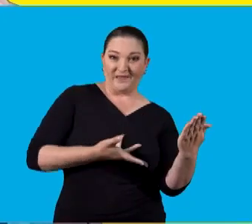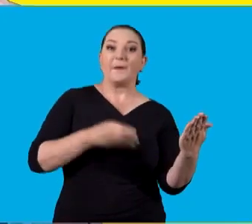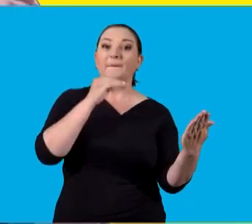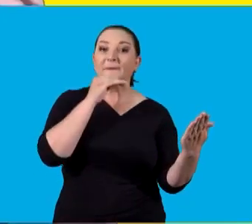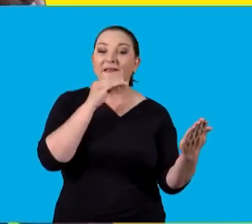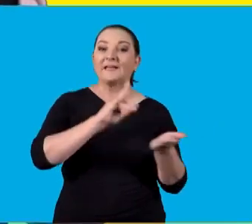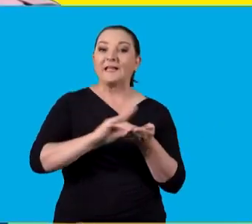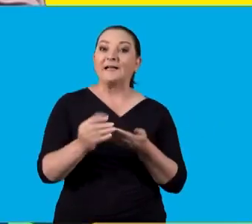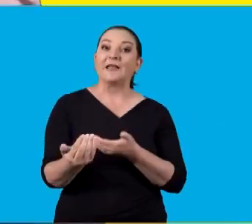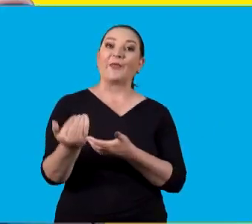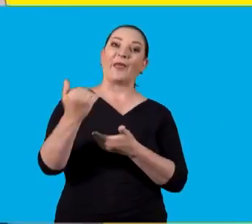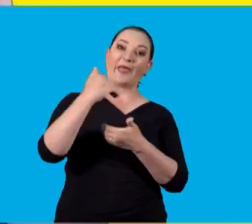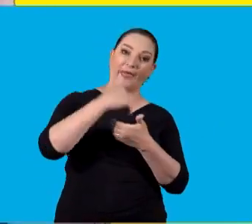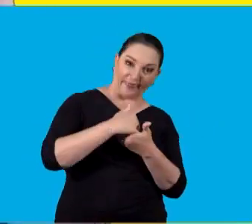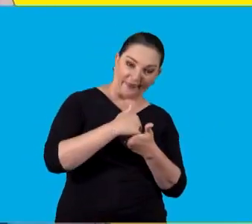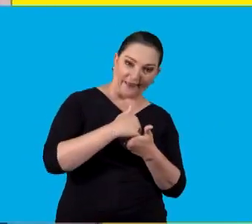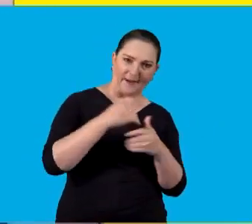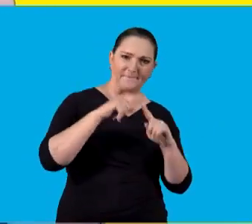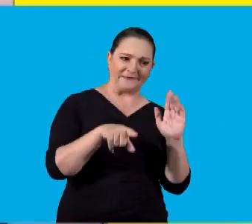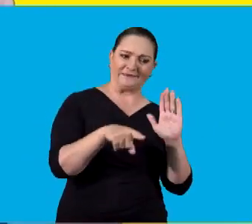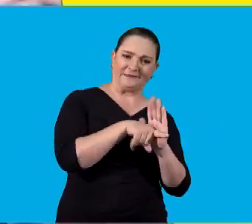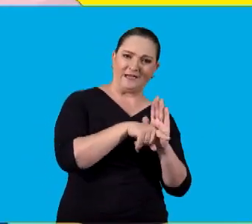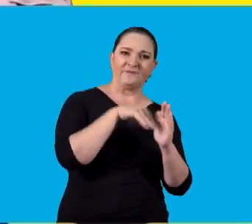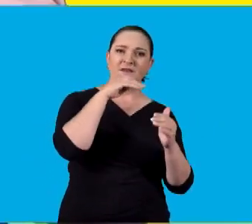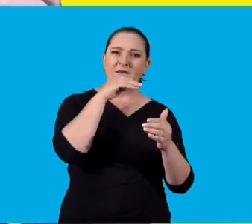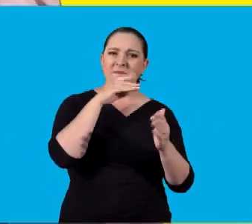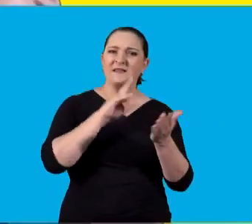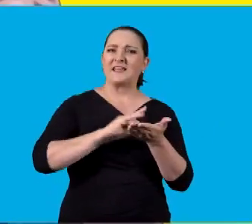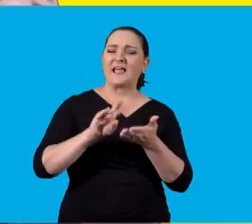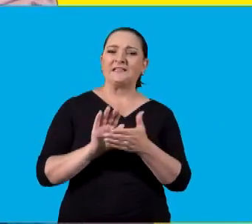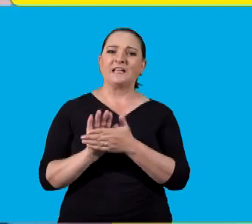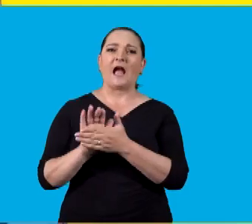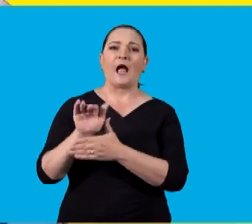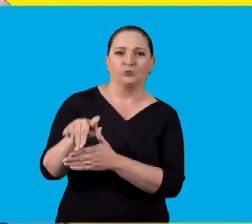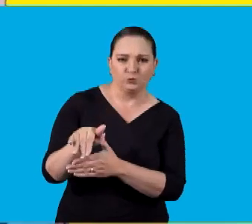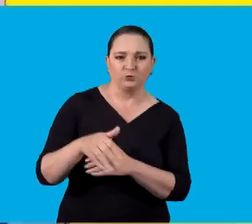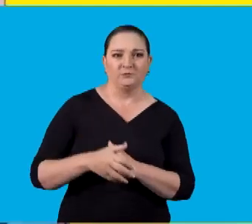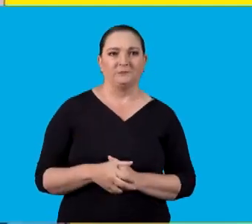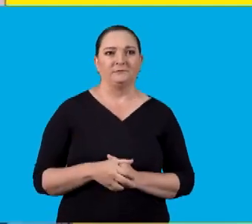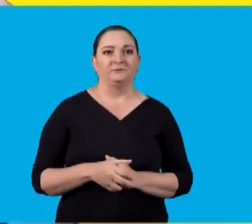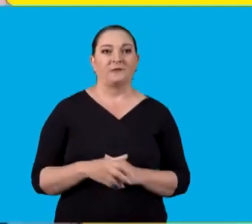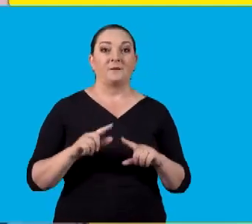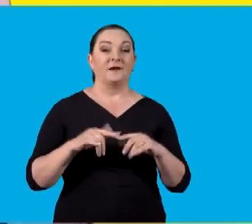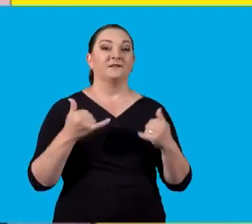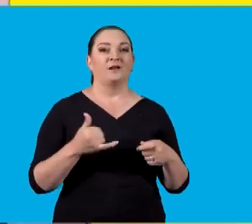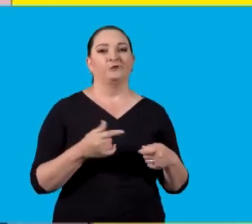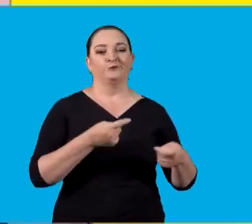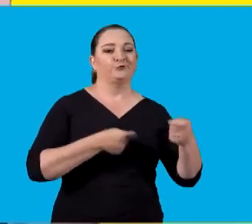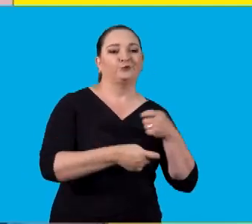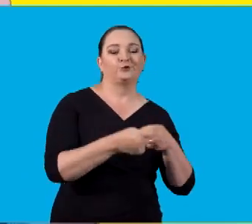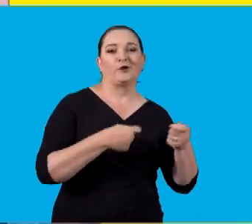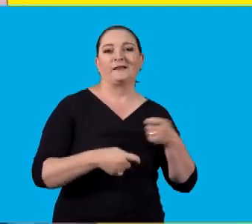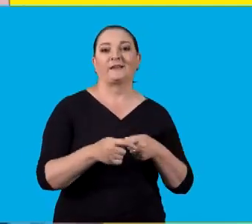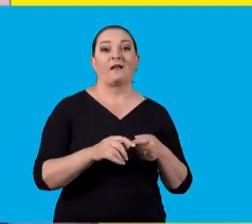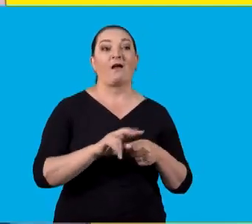positive means cash inflow. Negative means cash outflow. But you can also understand that when your trade and